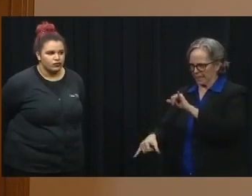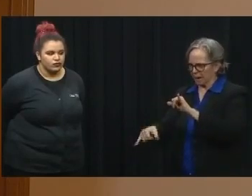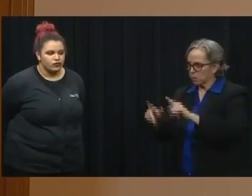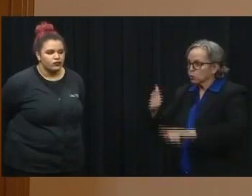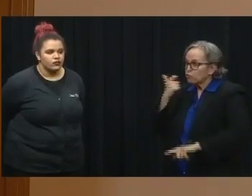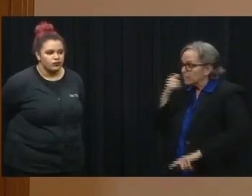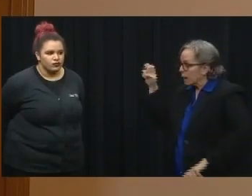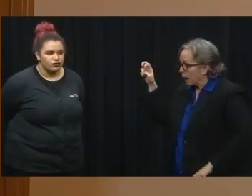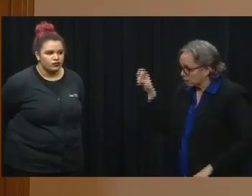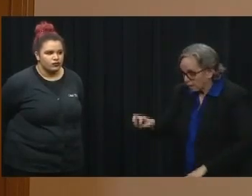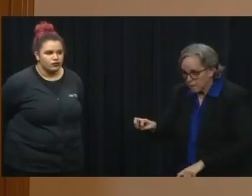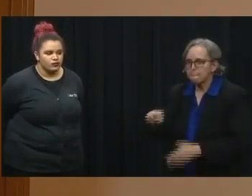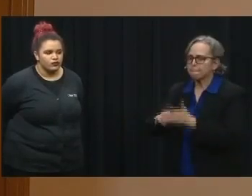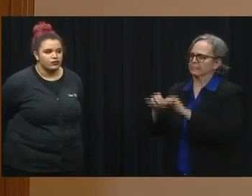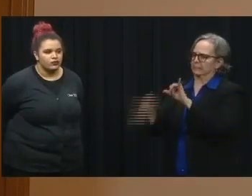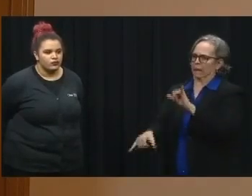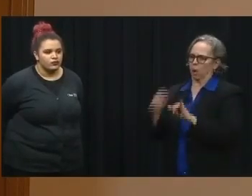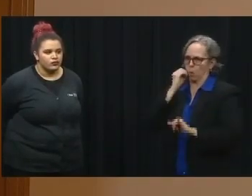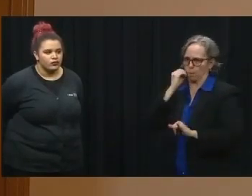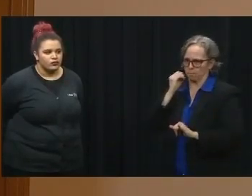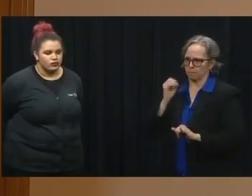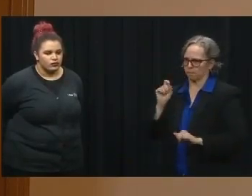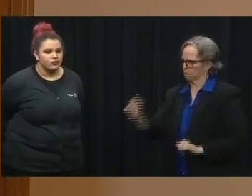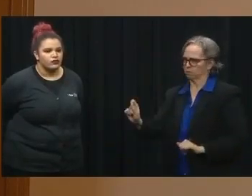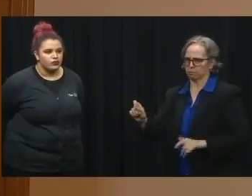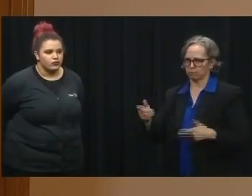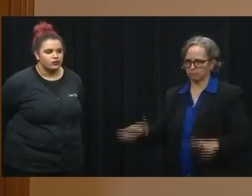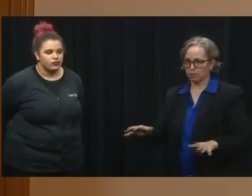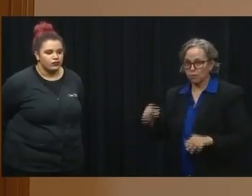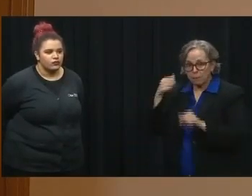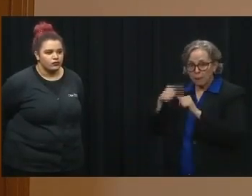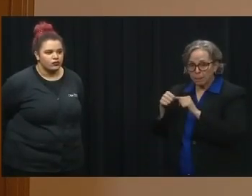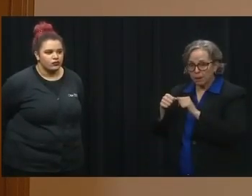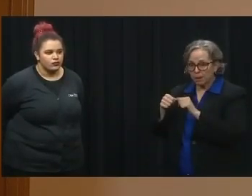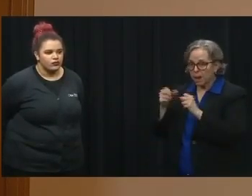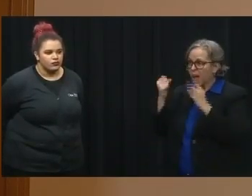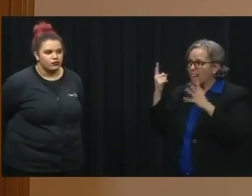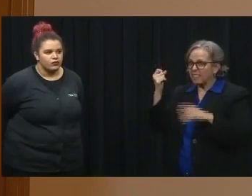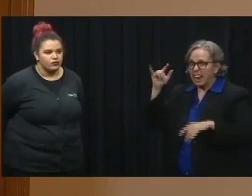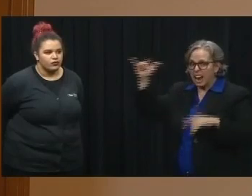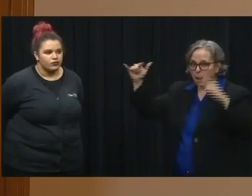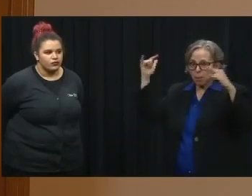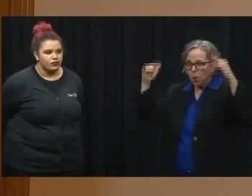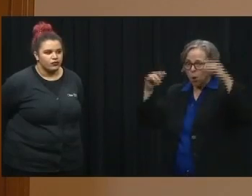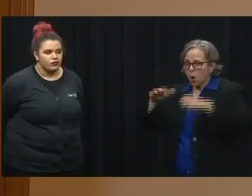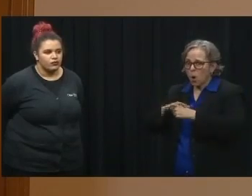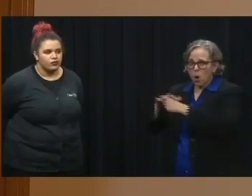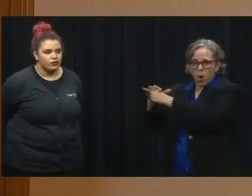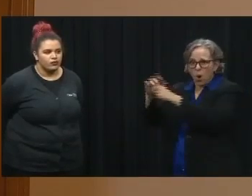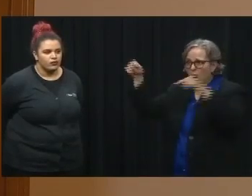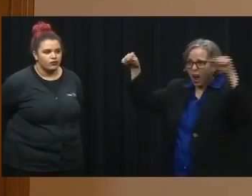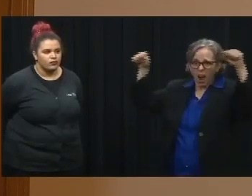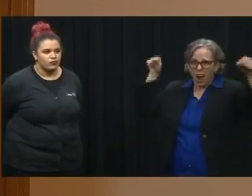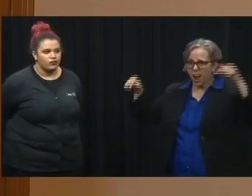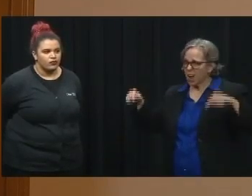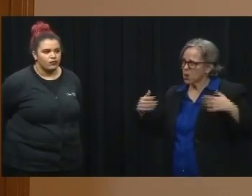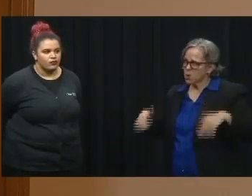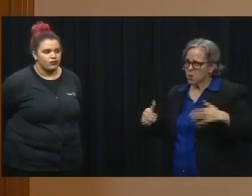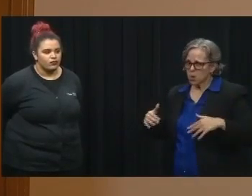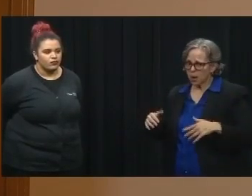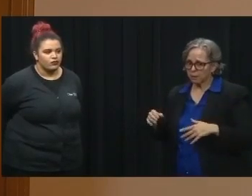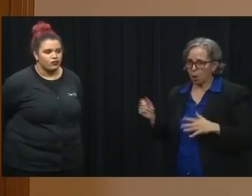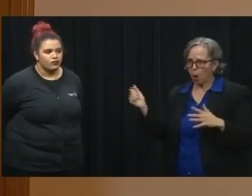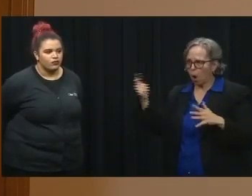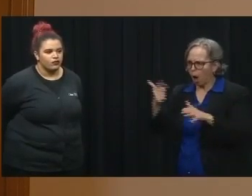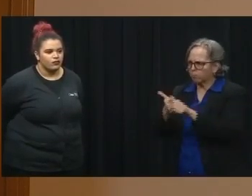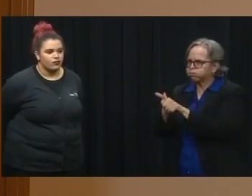areas, especially through those 11 airports. And they all complied. And we did very extensive contact tracing